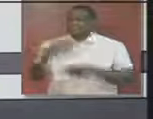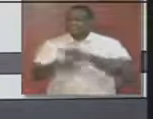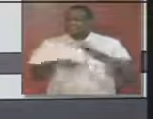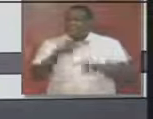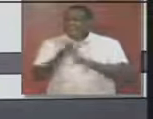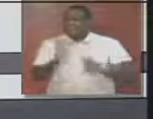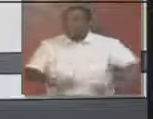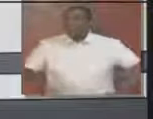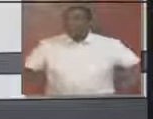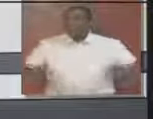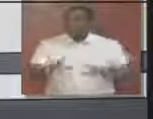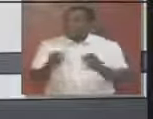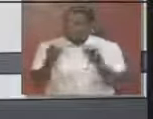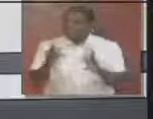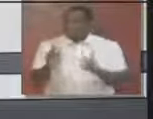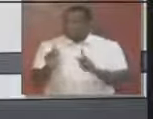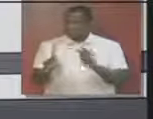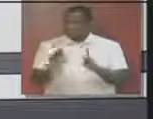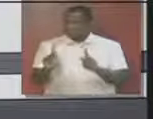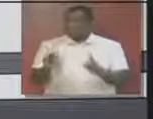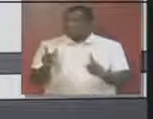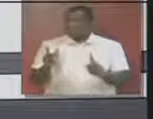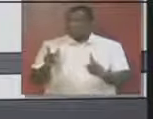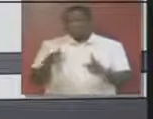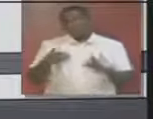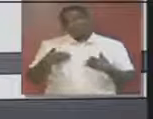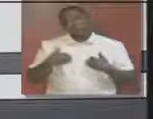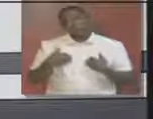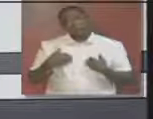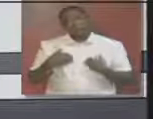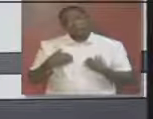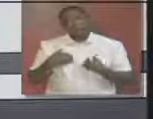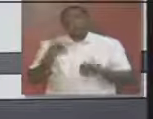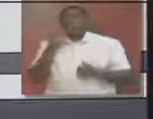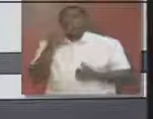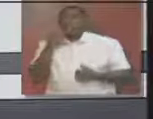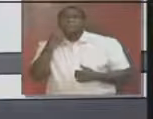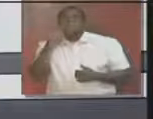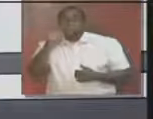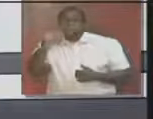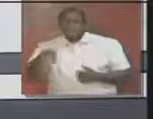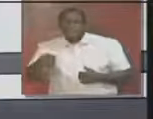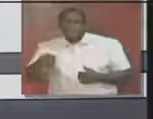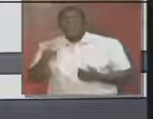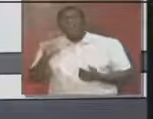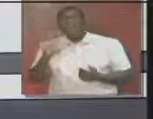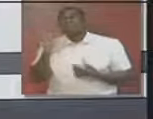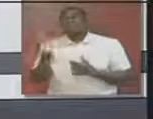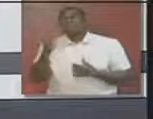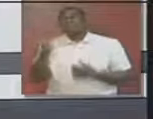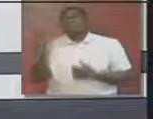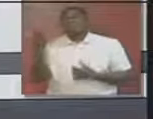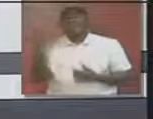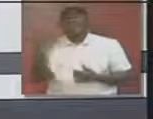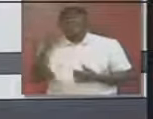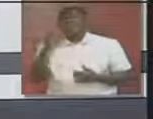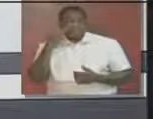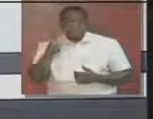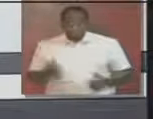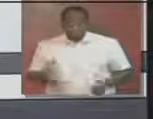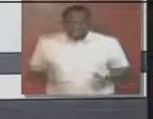The last percentage I saw for our population probably would have been 5 years ago. For obesity would have